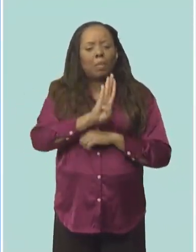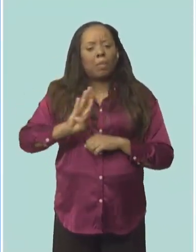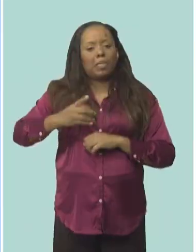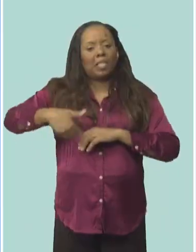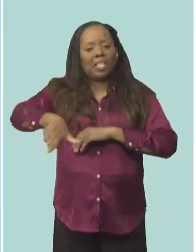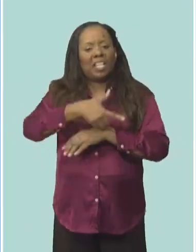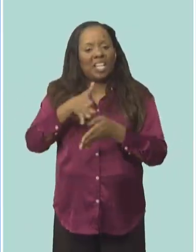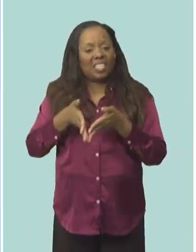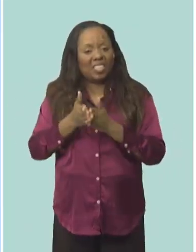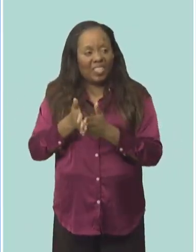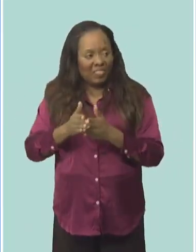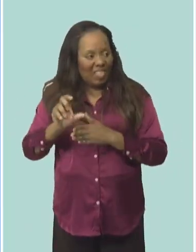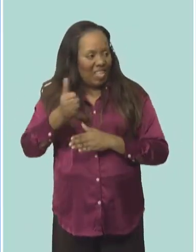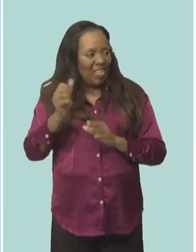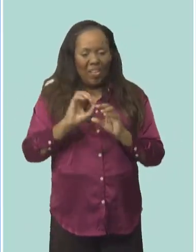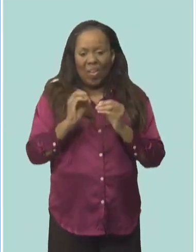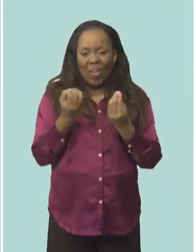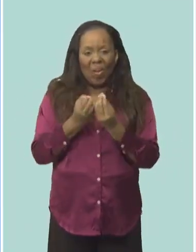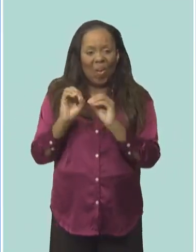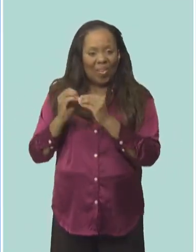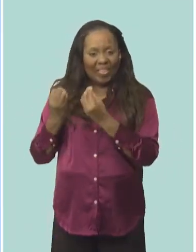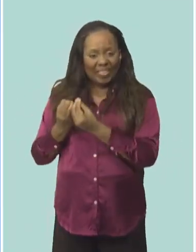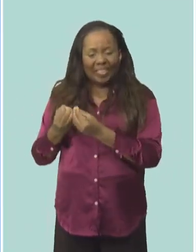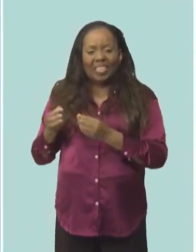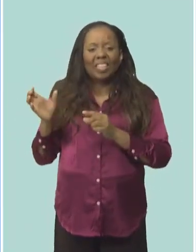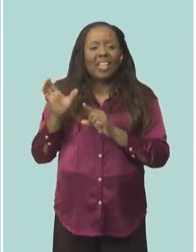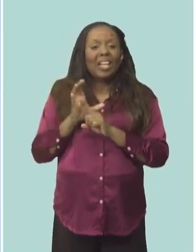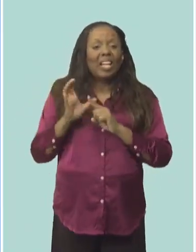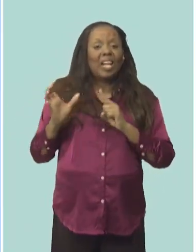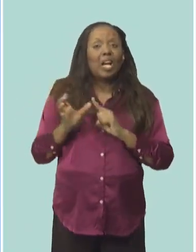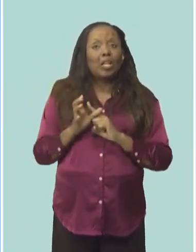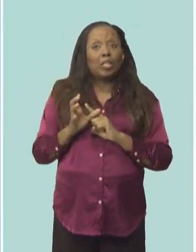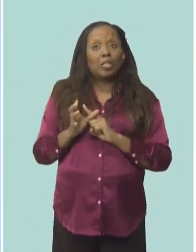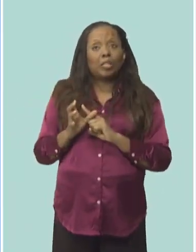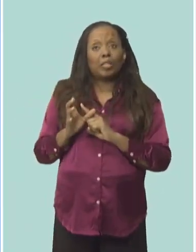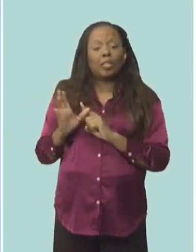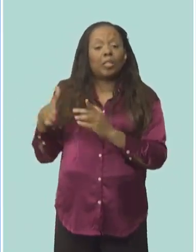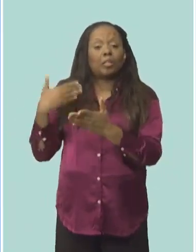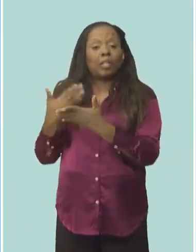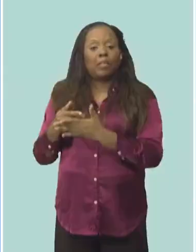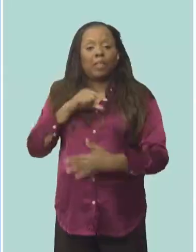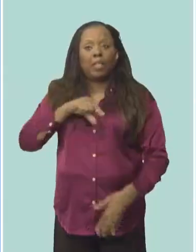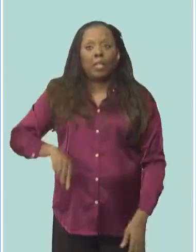other organizations. The cultural explosion then ended at Queen's Park.